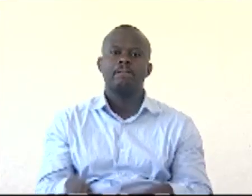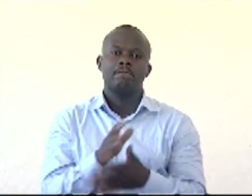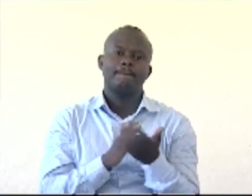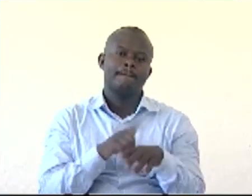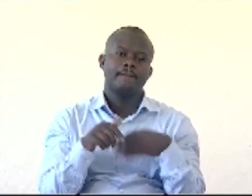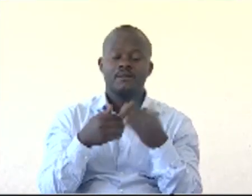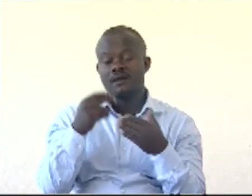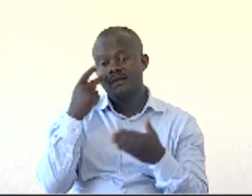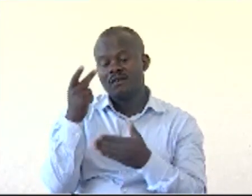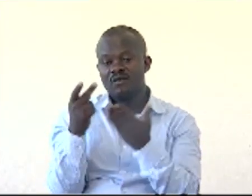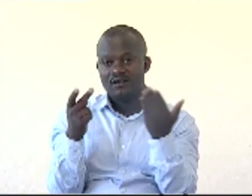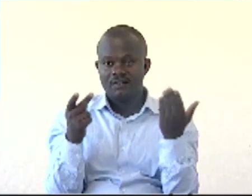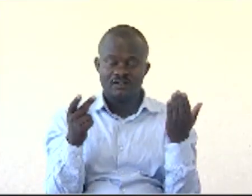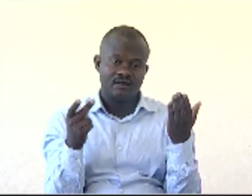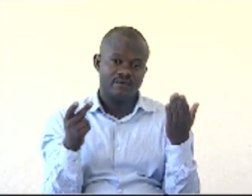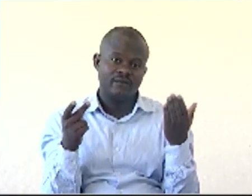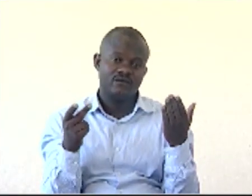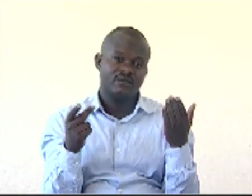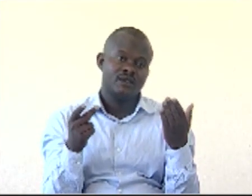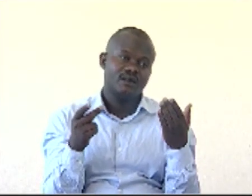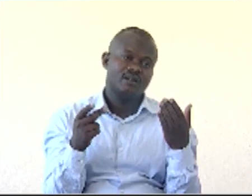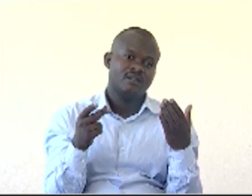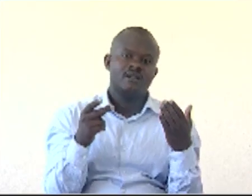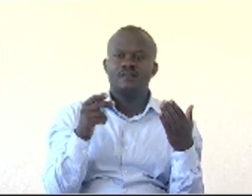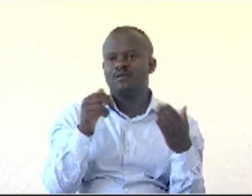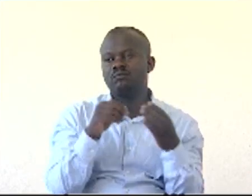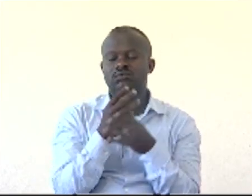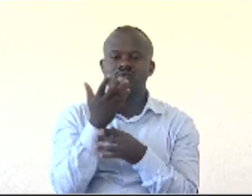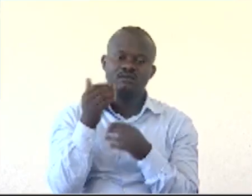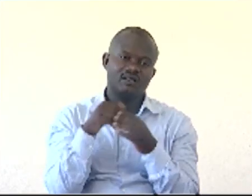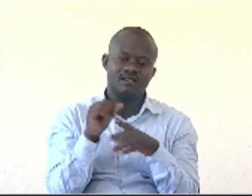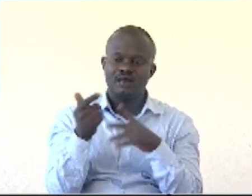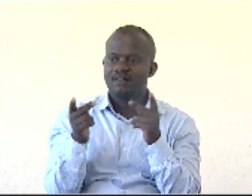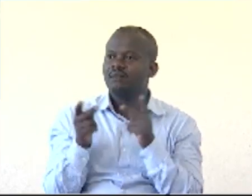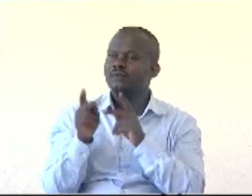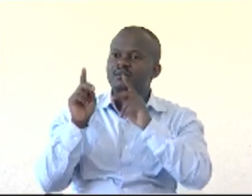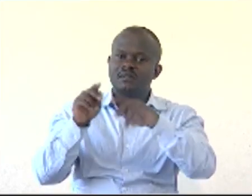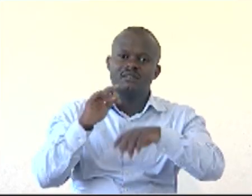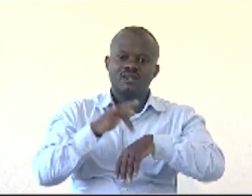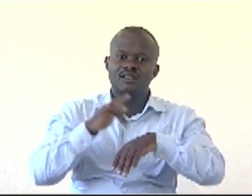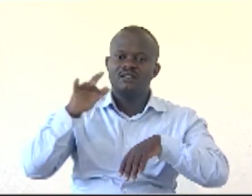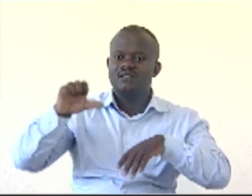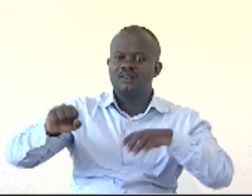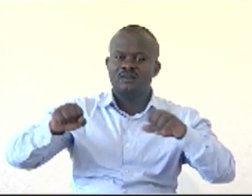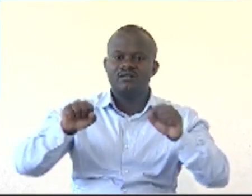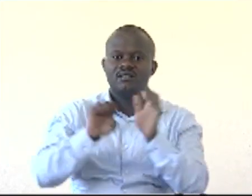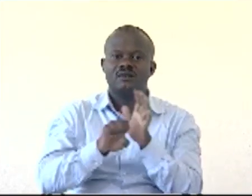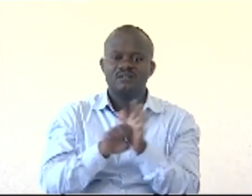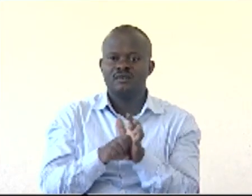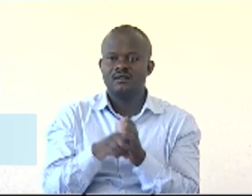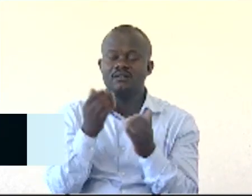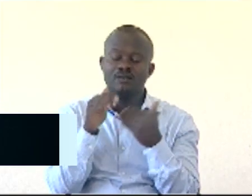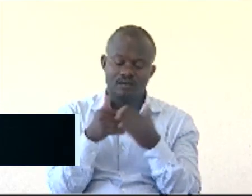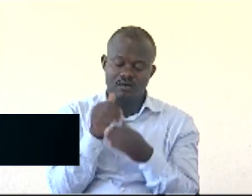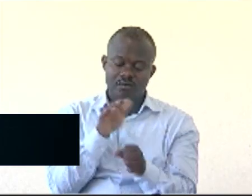we find buttons, handles, knobs, and other places touched often. Take an example, places where many